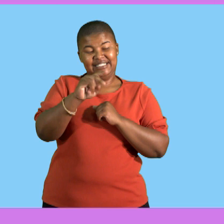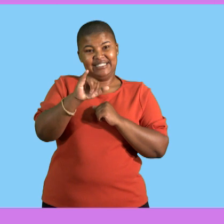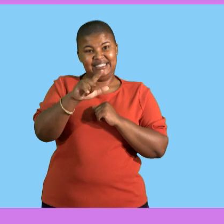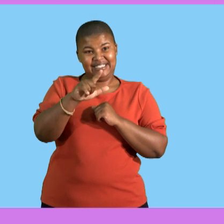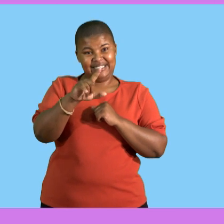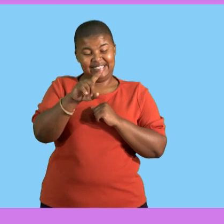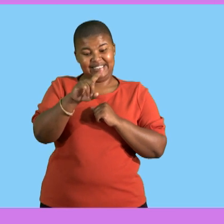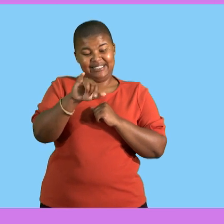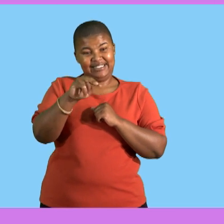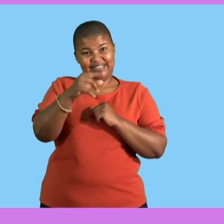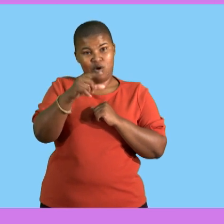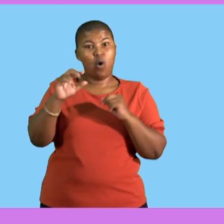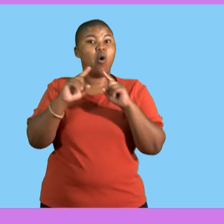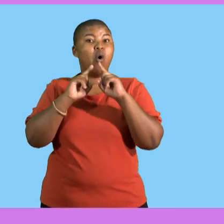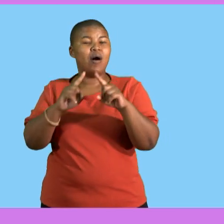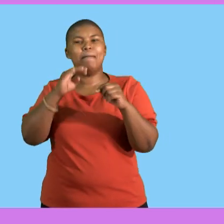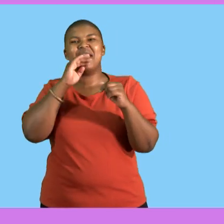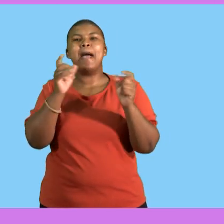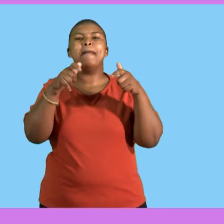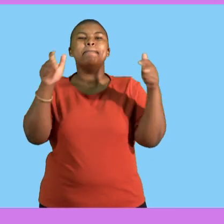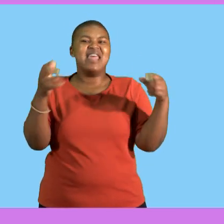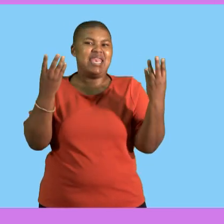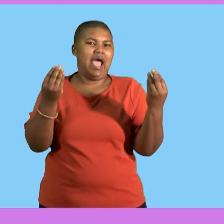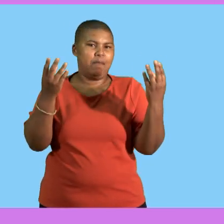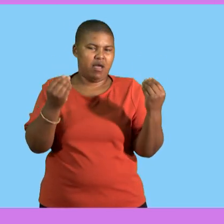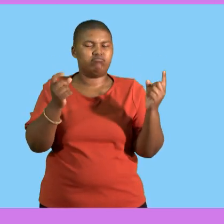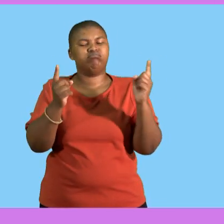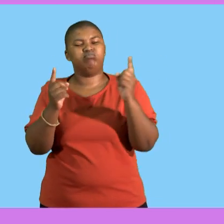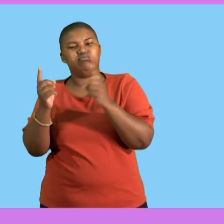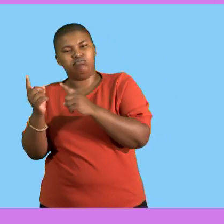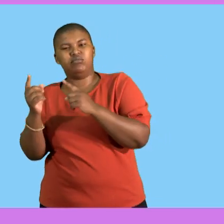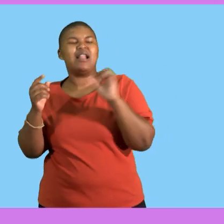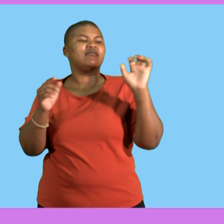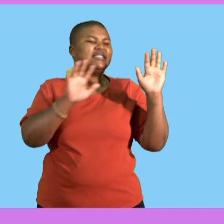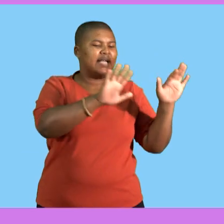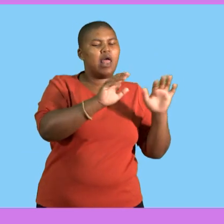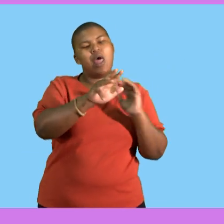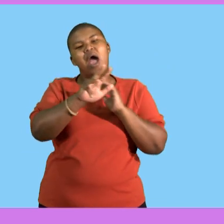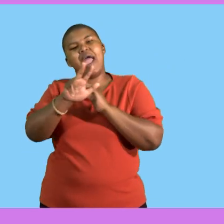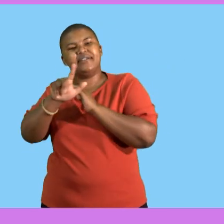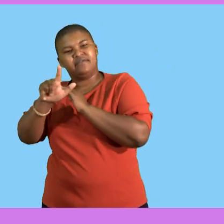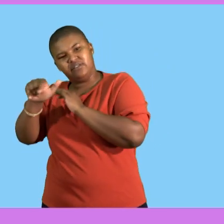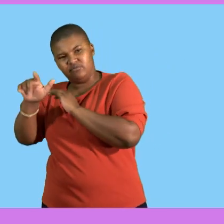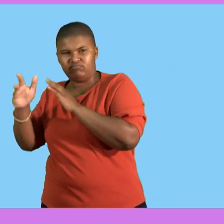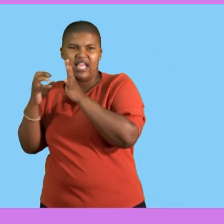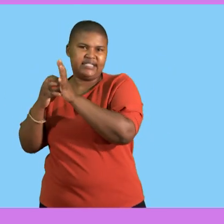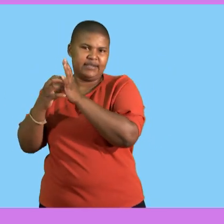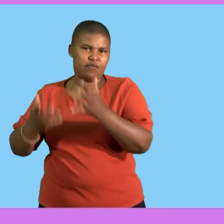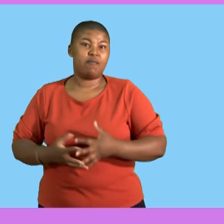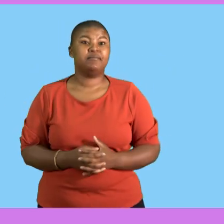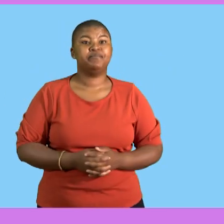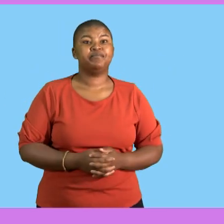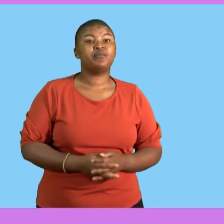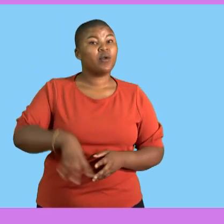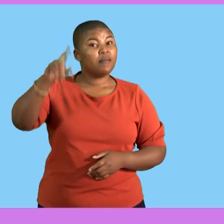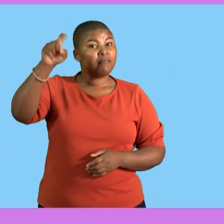will arrange the values from the biggest value to the smallest value. You should also know how to